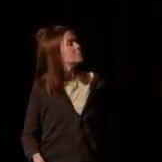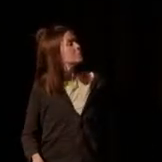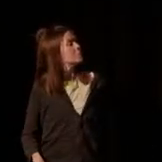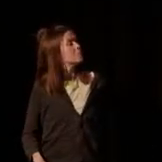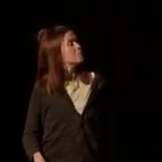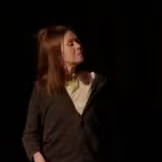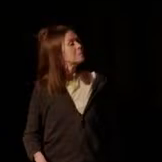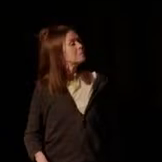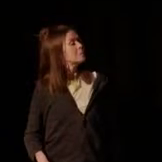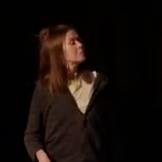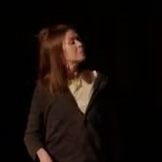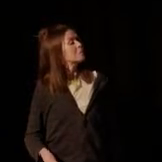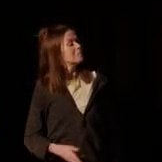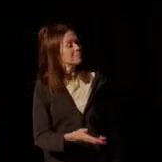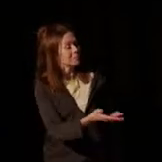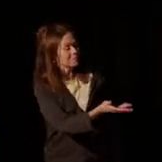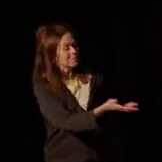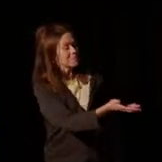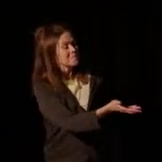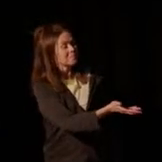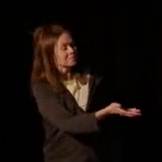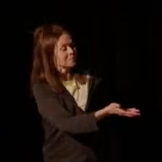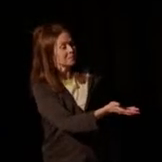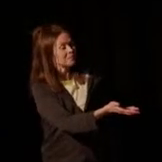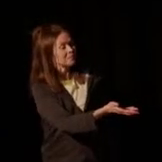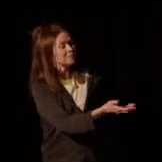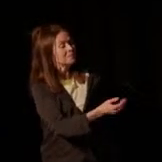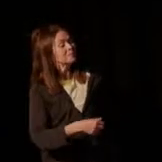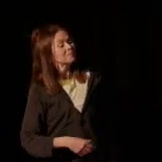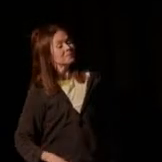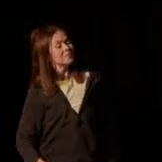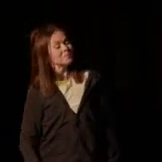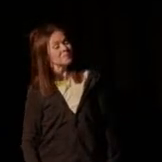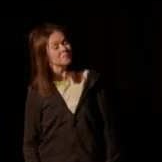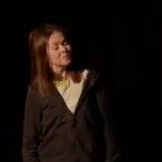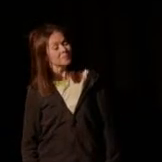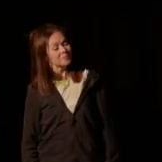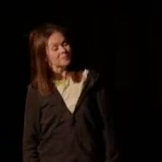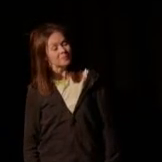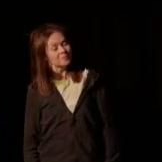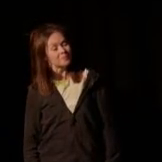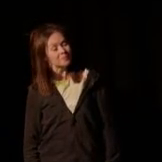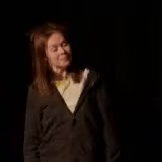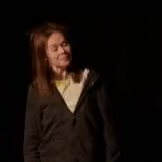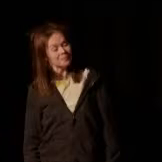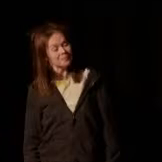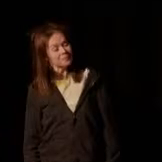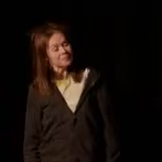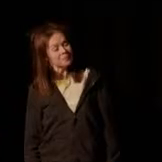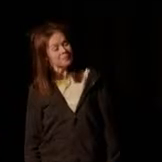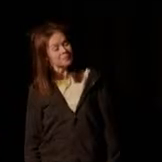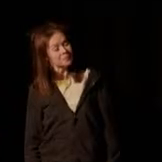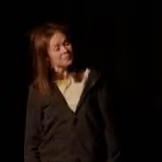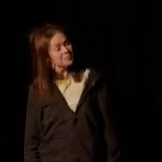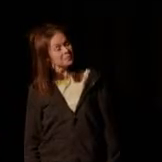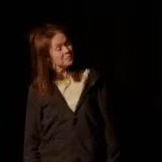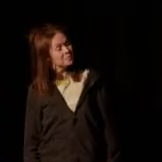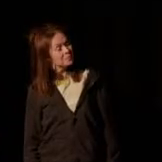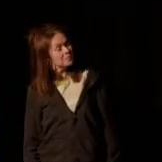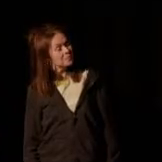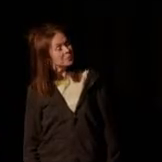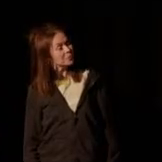him in kindness. Let what is prized in Sicilia be cheap. Next to yourself and my young rascal here, he's the nearest to my